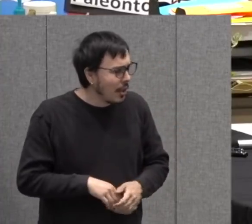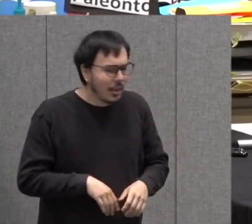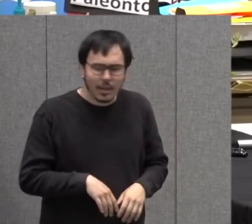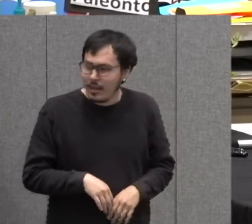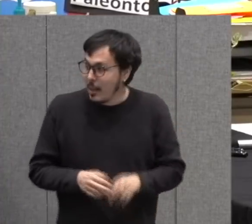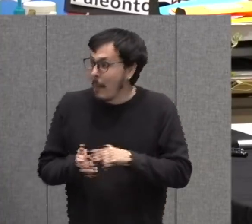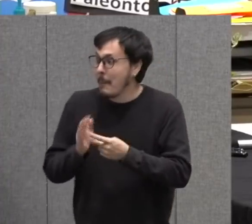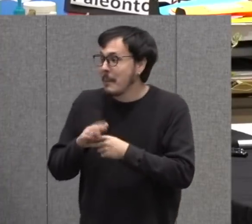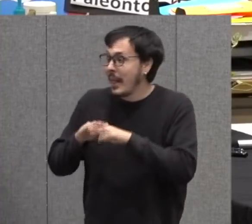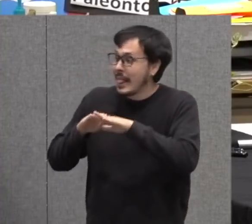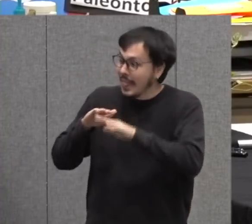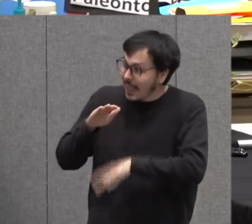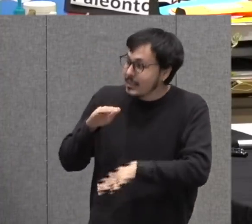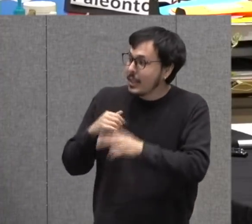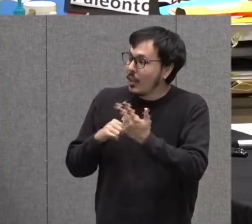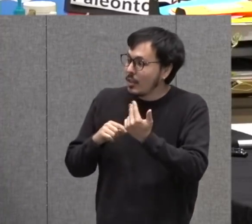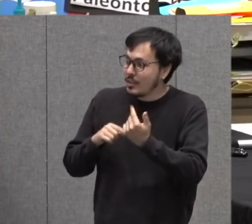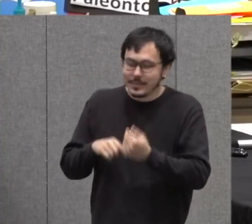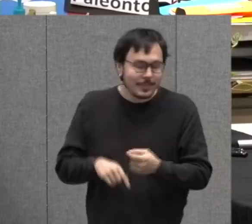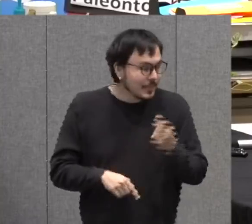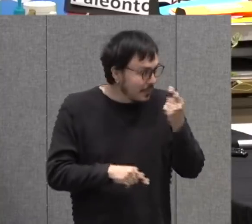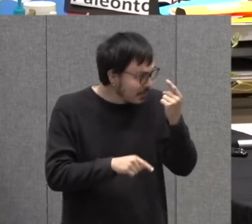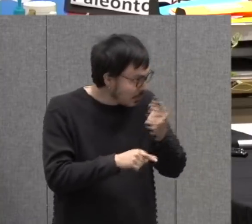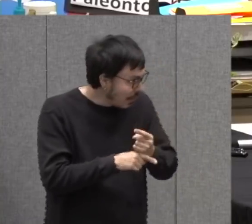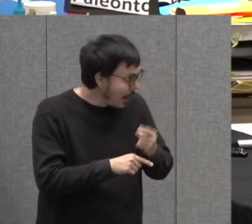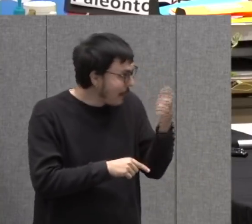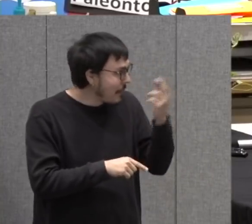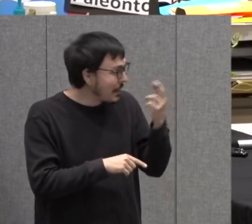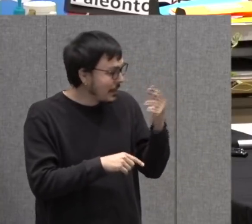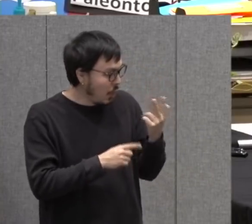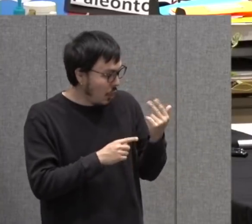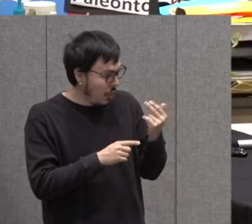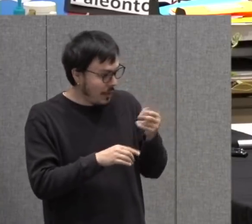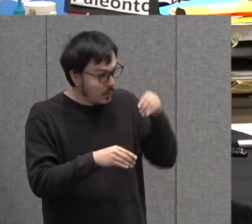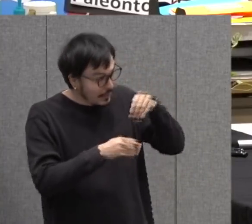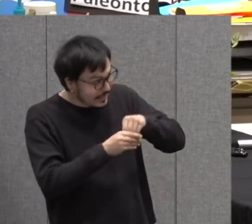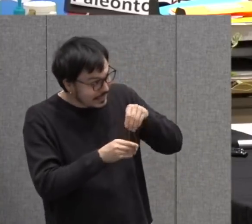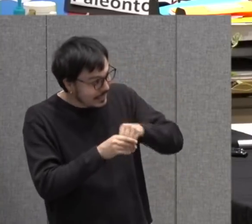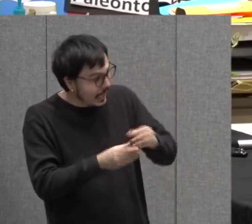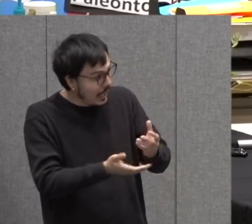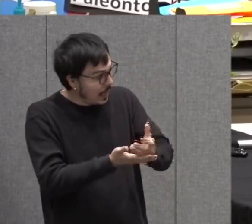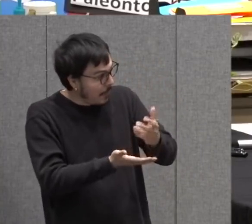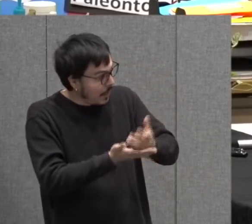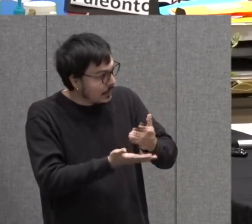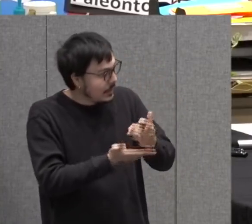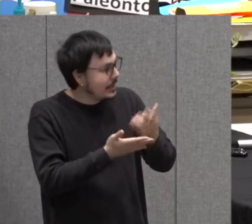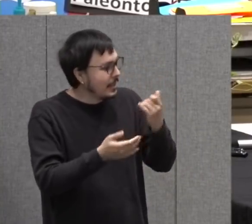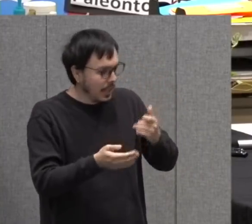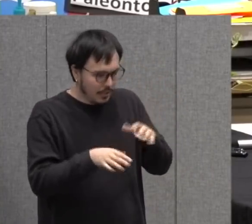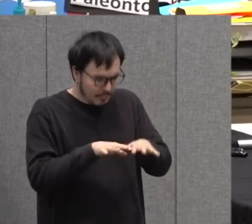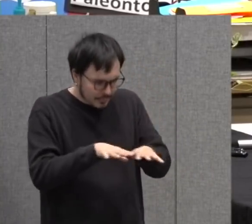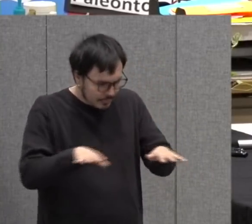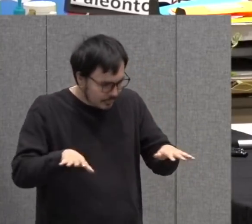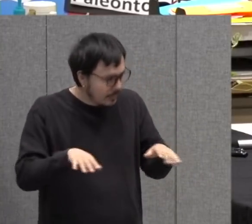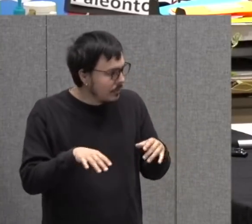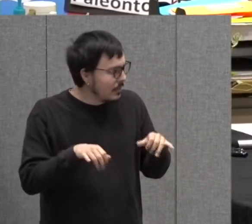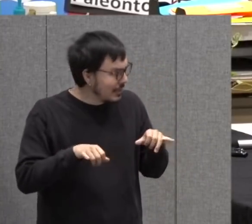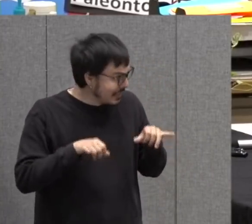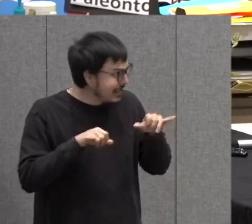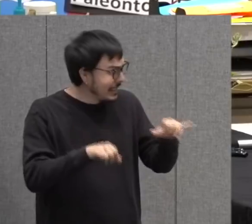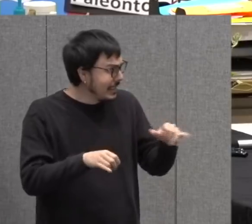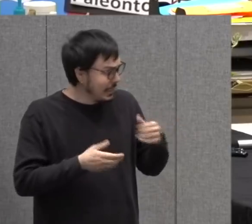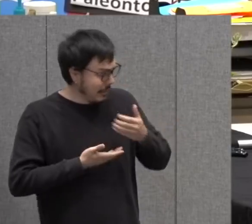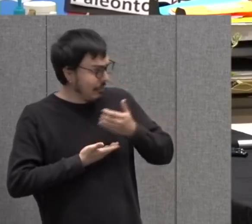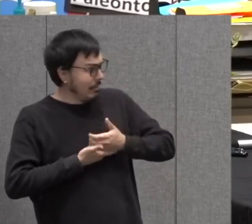less than 13. less than 13 because we had 13 inside of here. Now these are out, but there's still some in